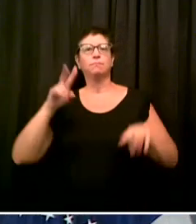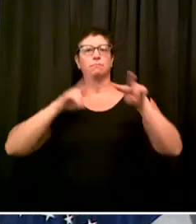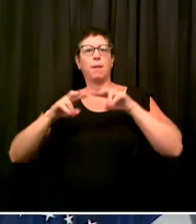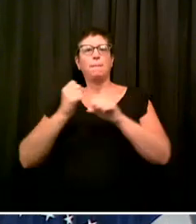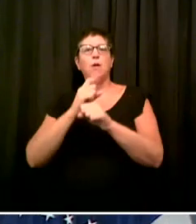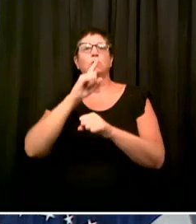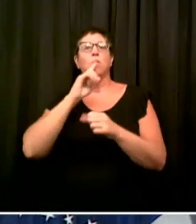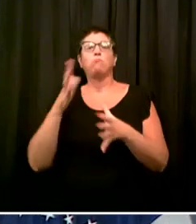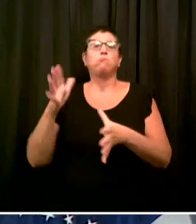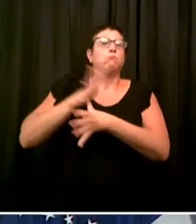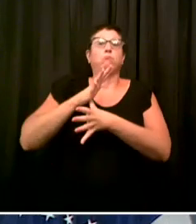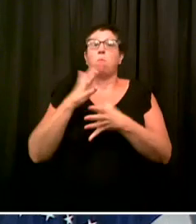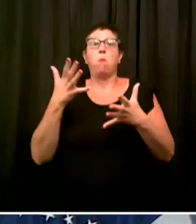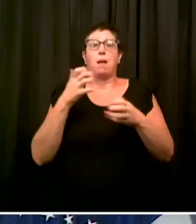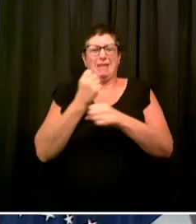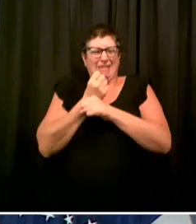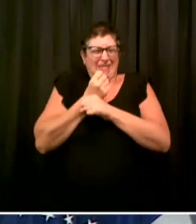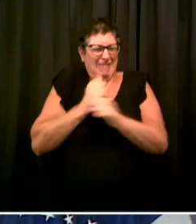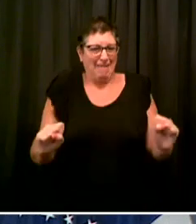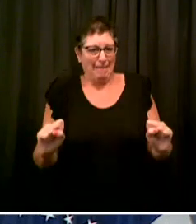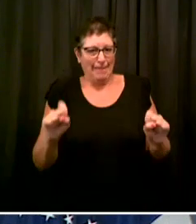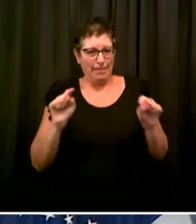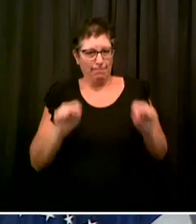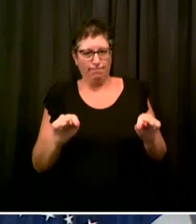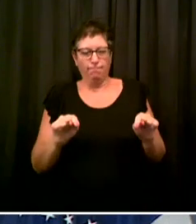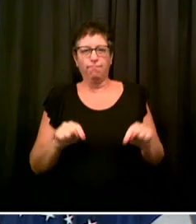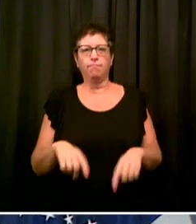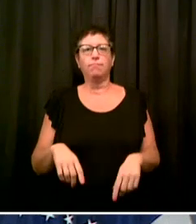Next up, we have Bridget from WNYC.